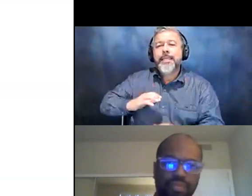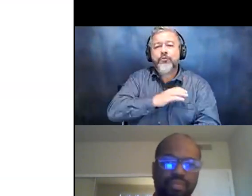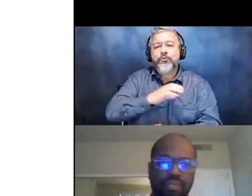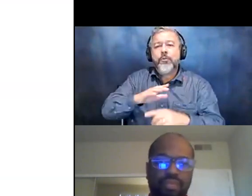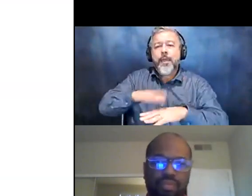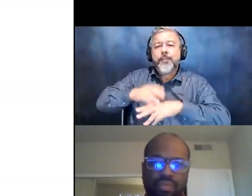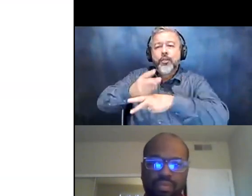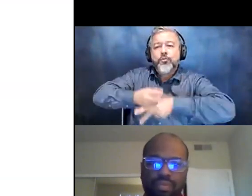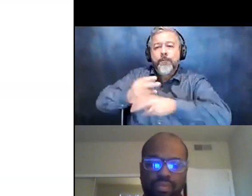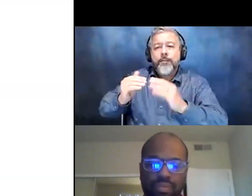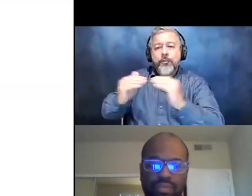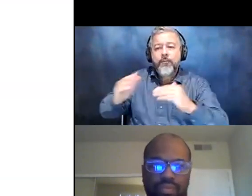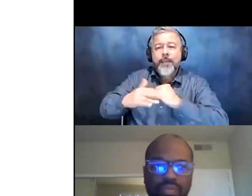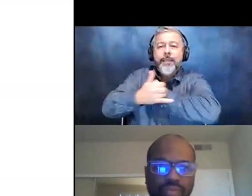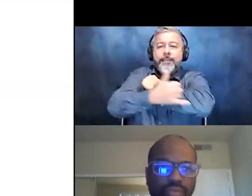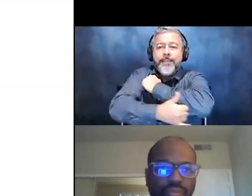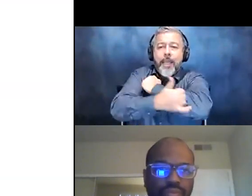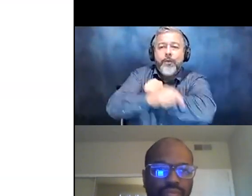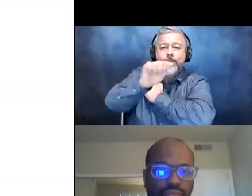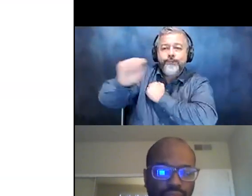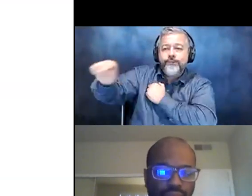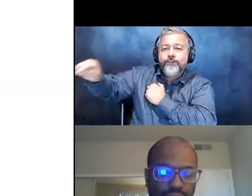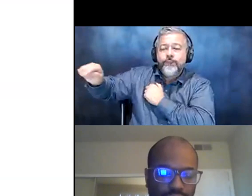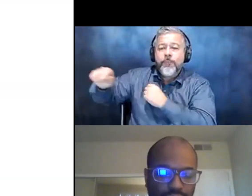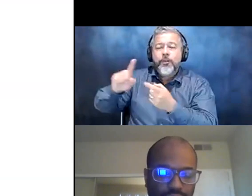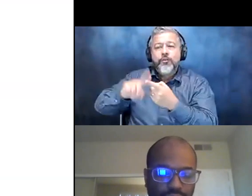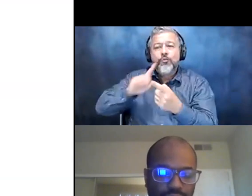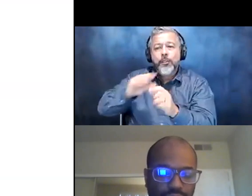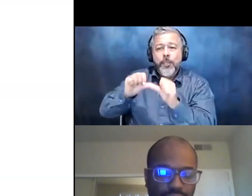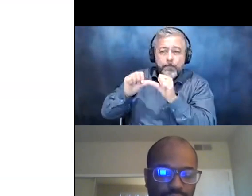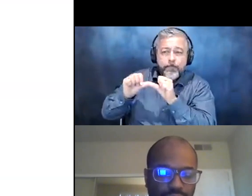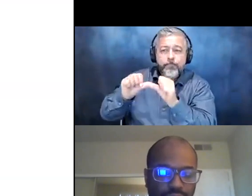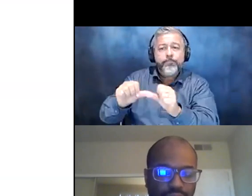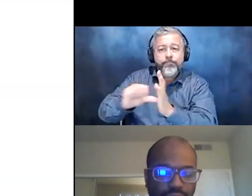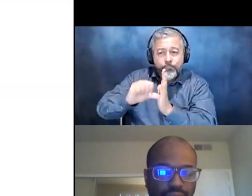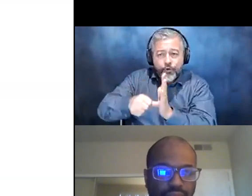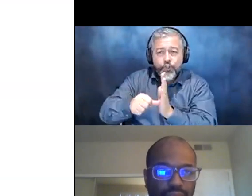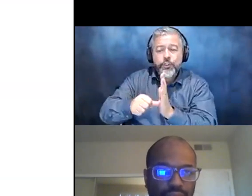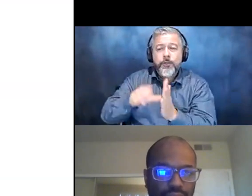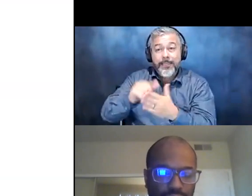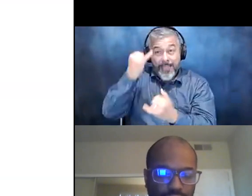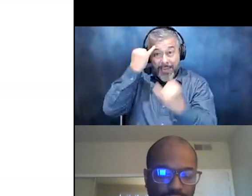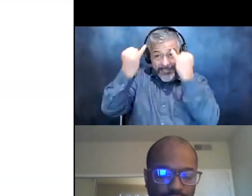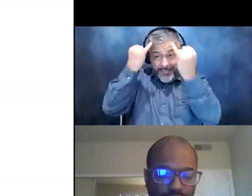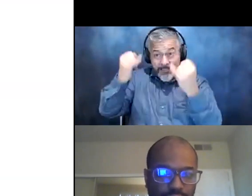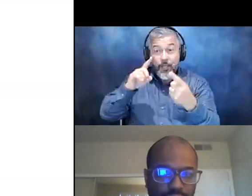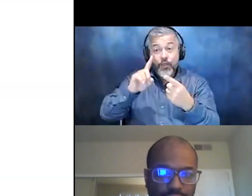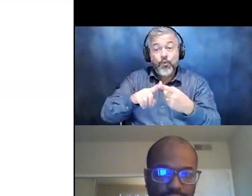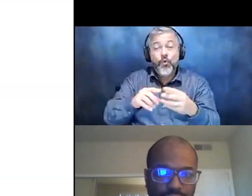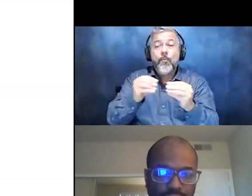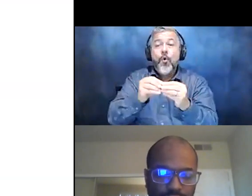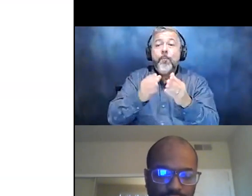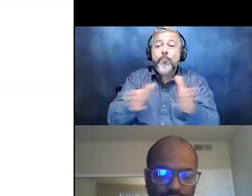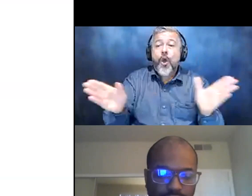counties, to kind of push some of these ideas to the broader population. We're trying to do